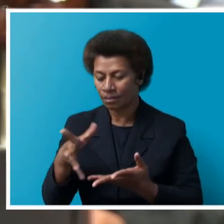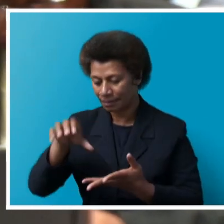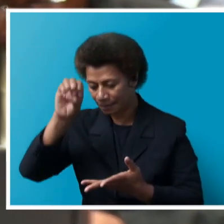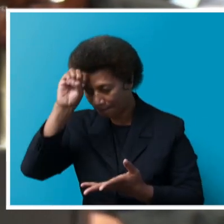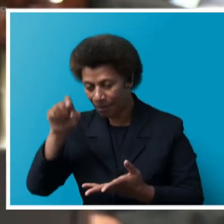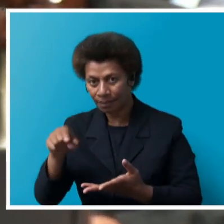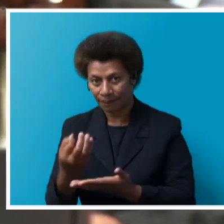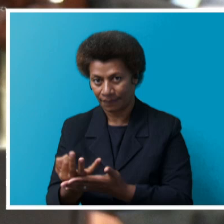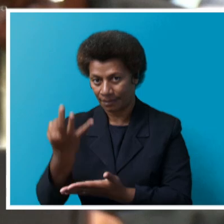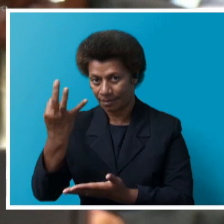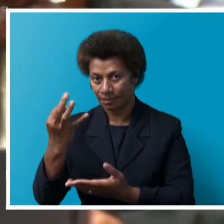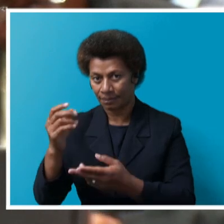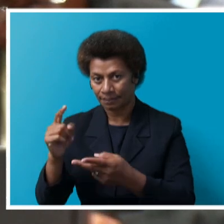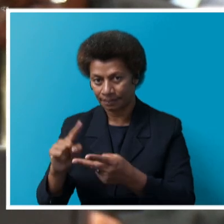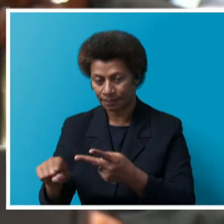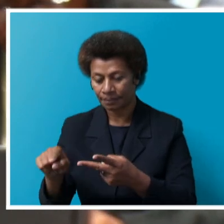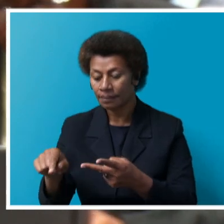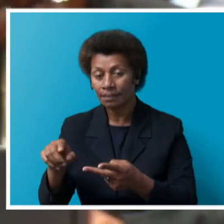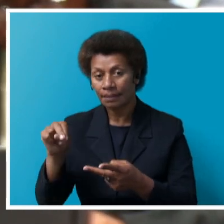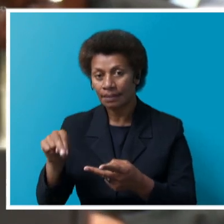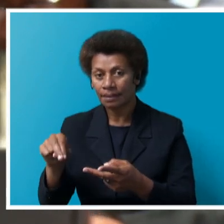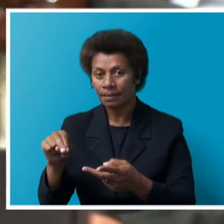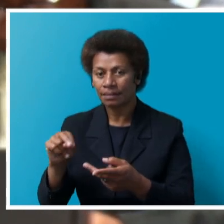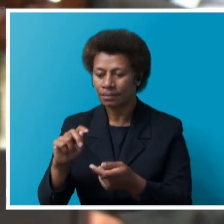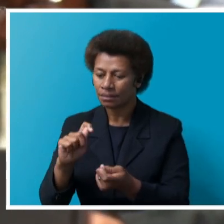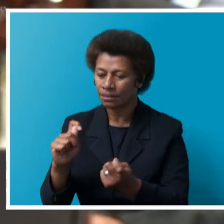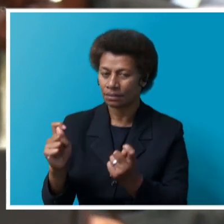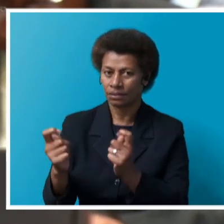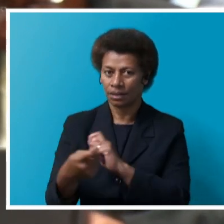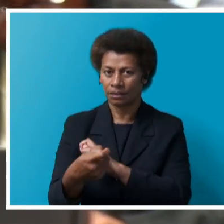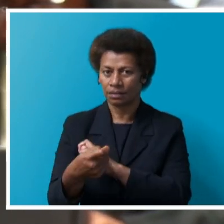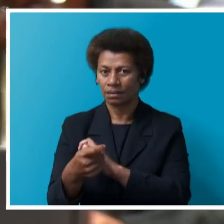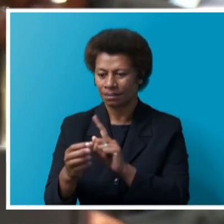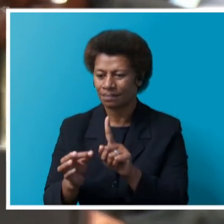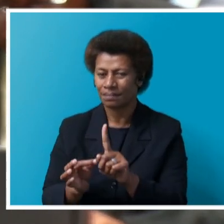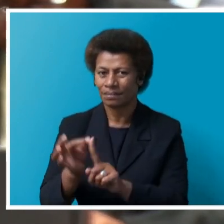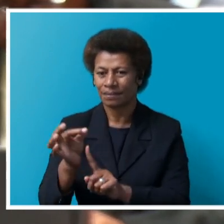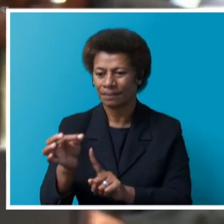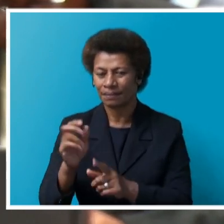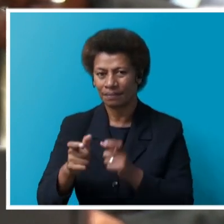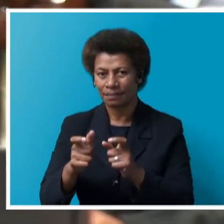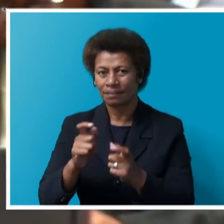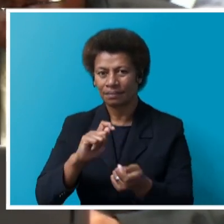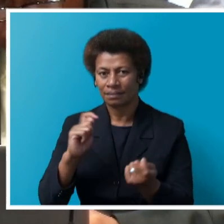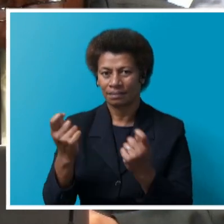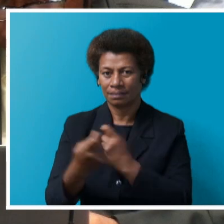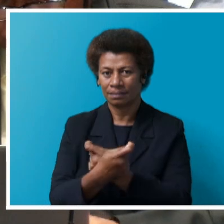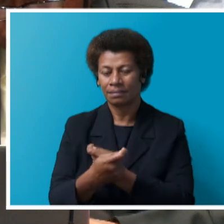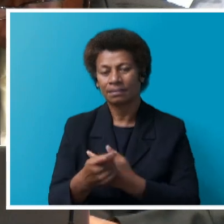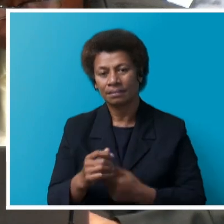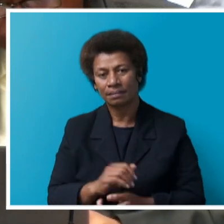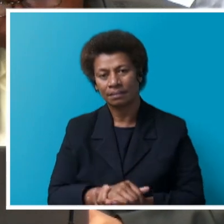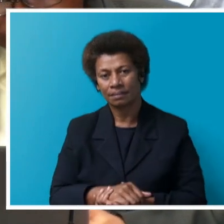of financing. We need to adapt and mitigate the impacts of climate change across all sectors. On matters related